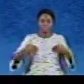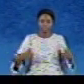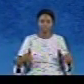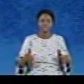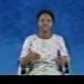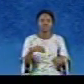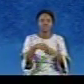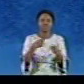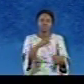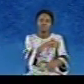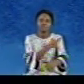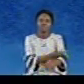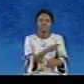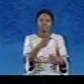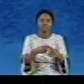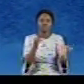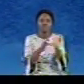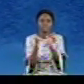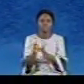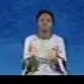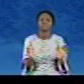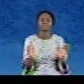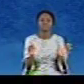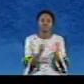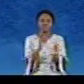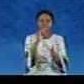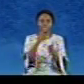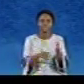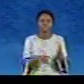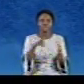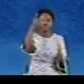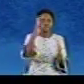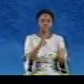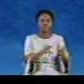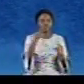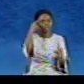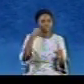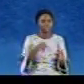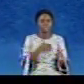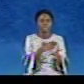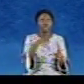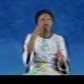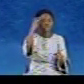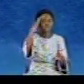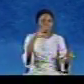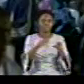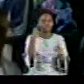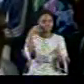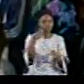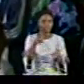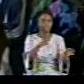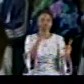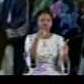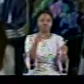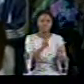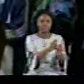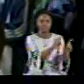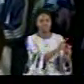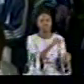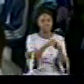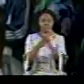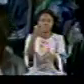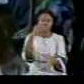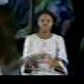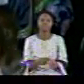So that is what God do for me. And he will do for you too. In the name of Jesus Christ. He received